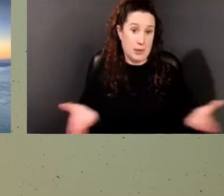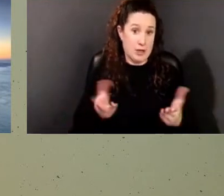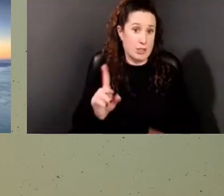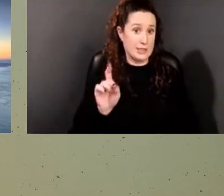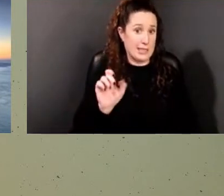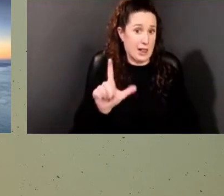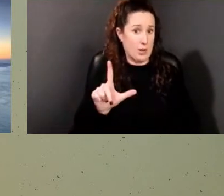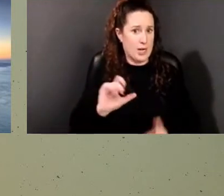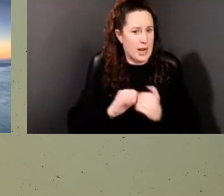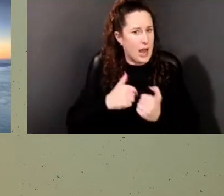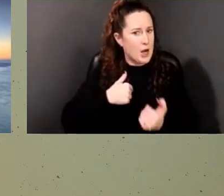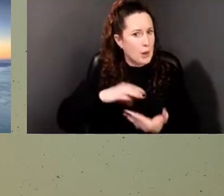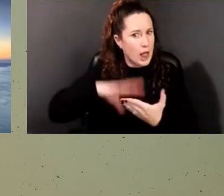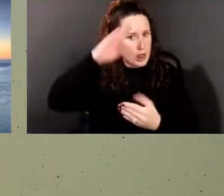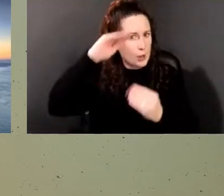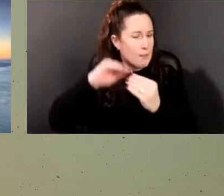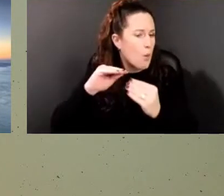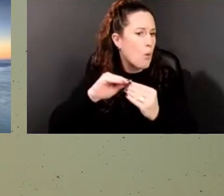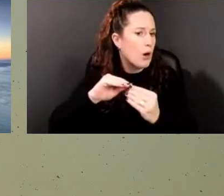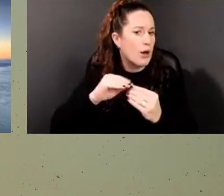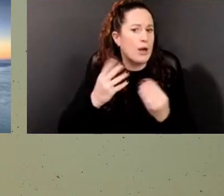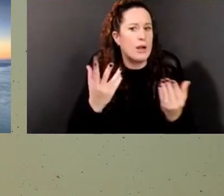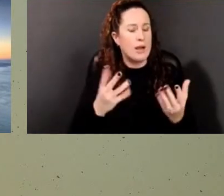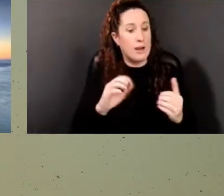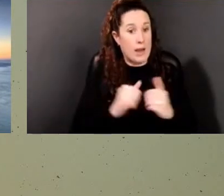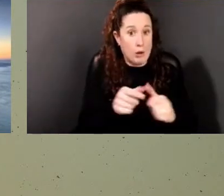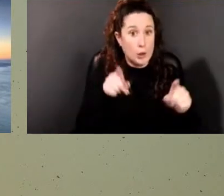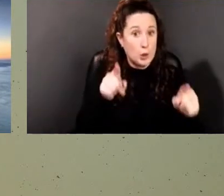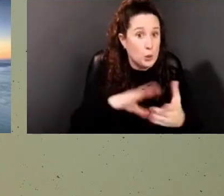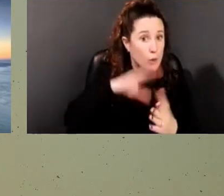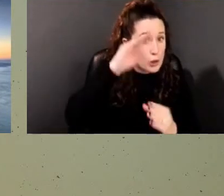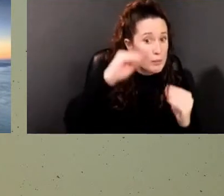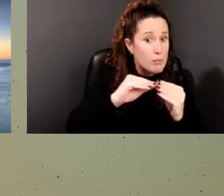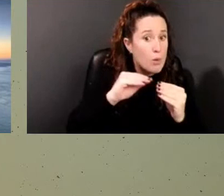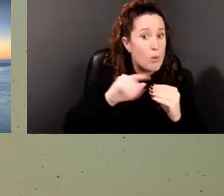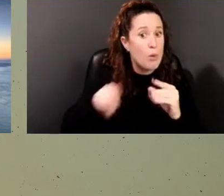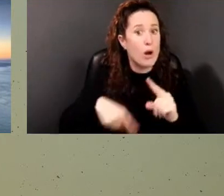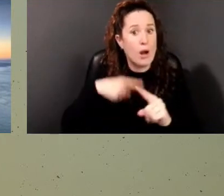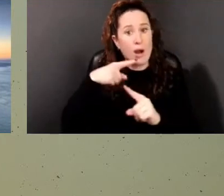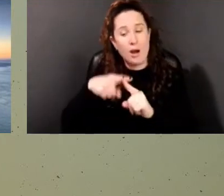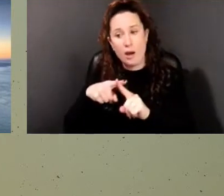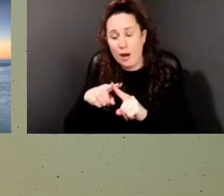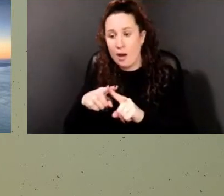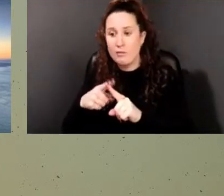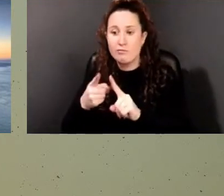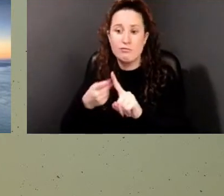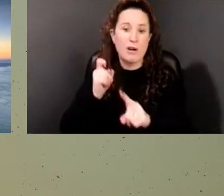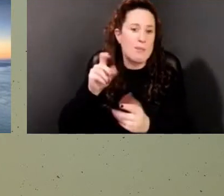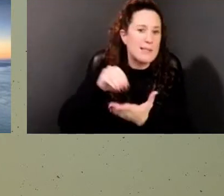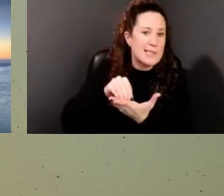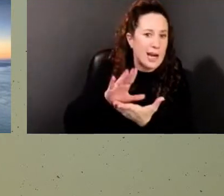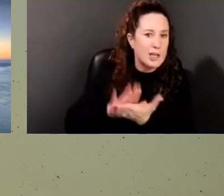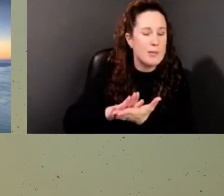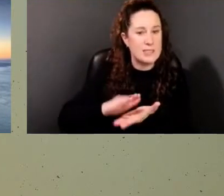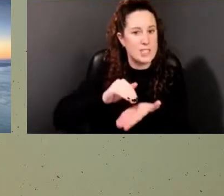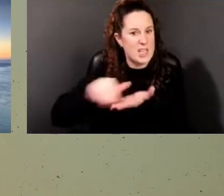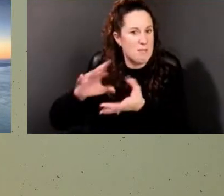learn more about the names that you have on manumission documents and that type of thing? Really